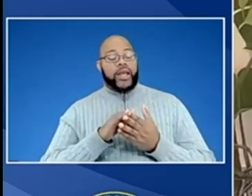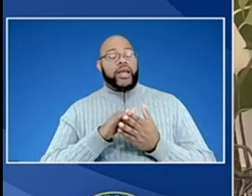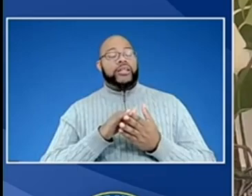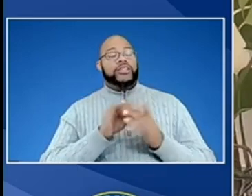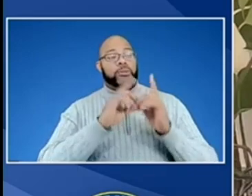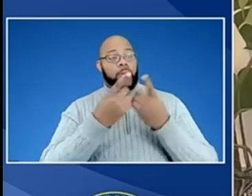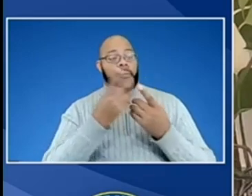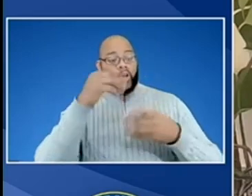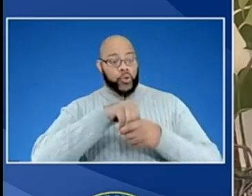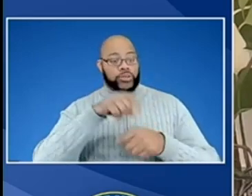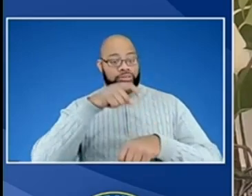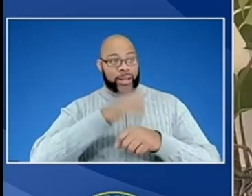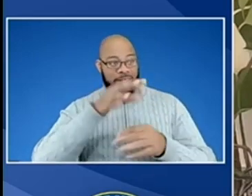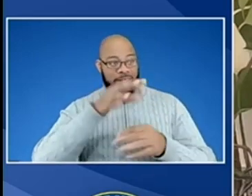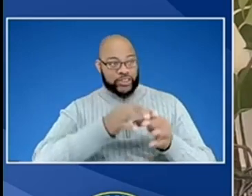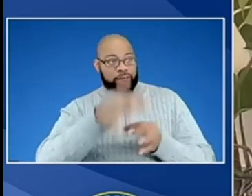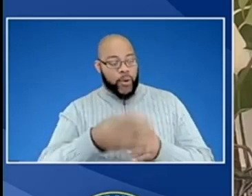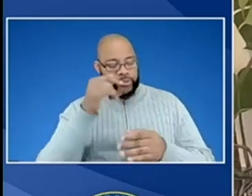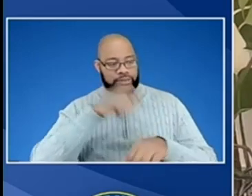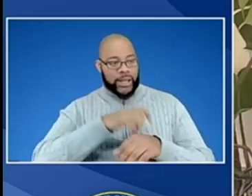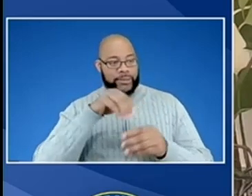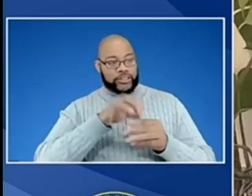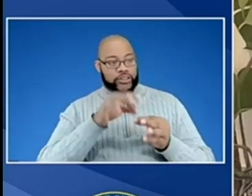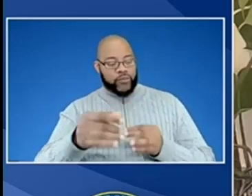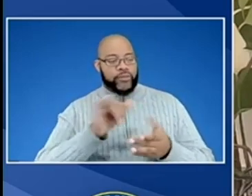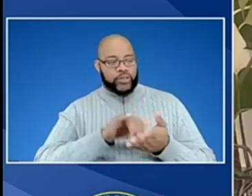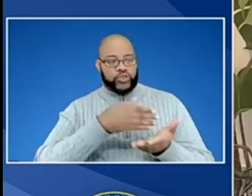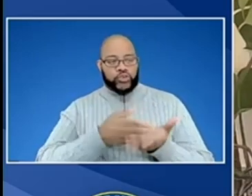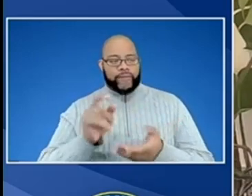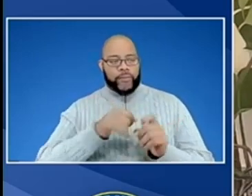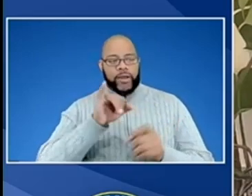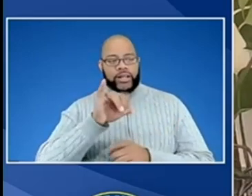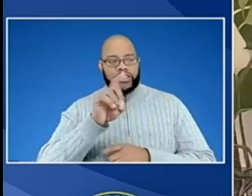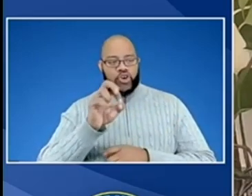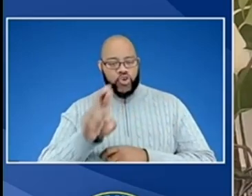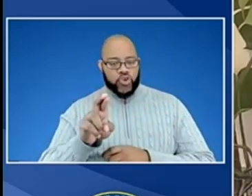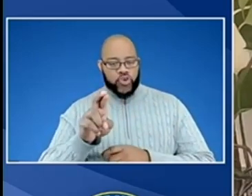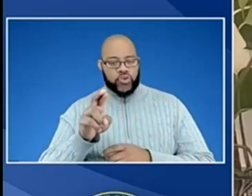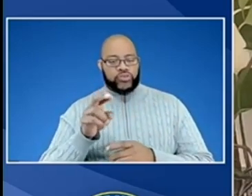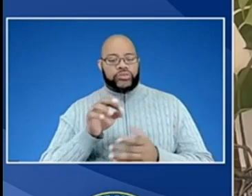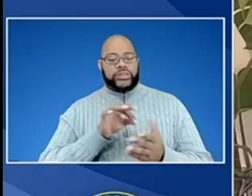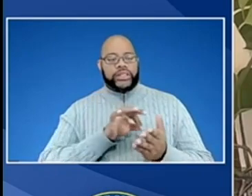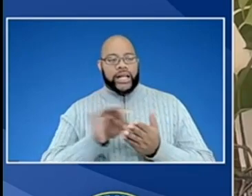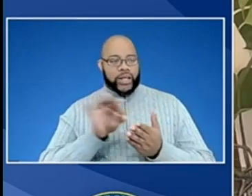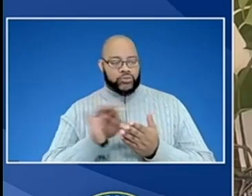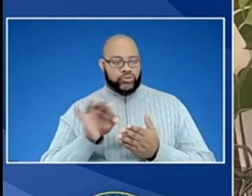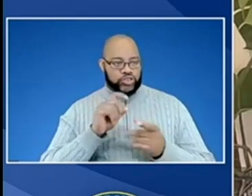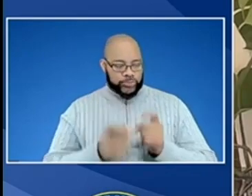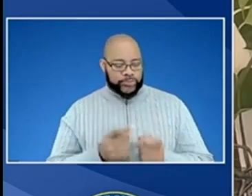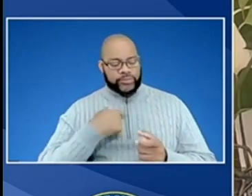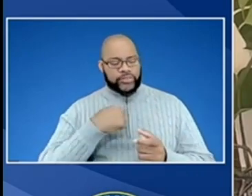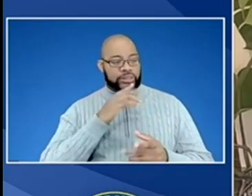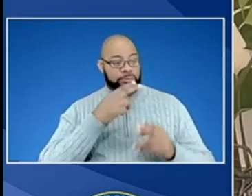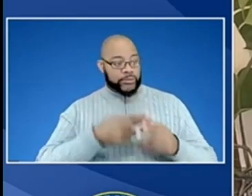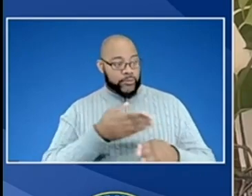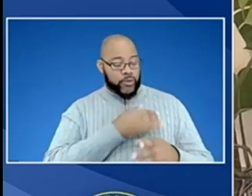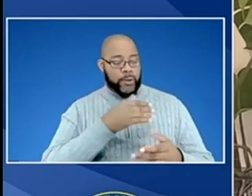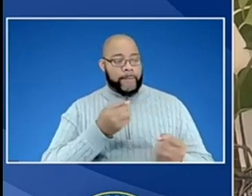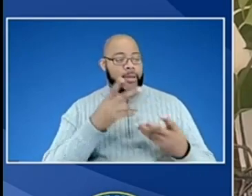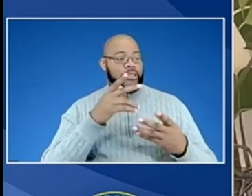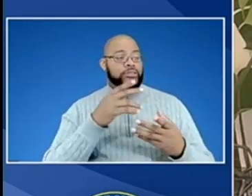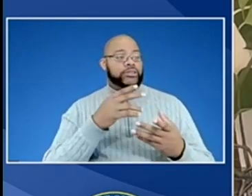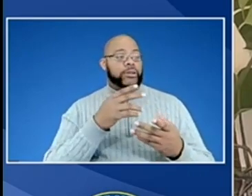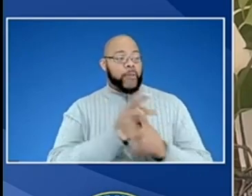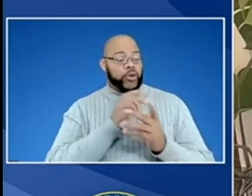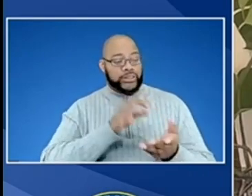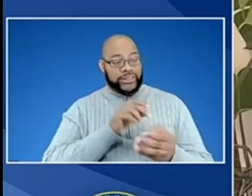here, especially since time in default was excluded from the IDR account adjustment. And as I mentioned before, many borrowers in default are in